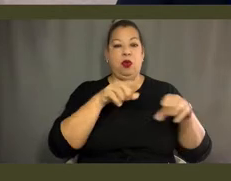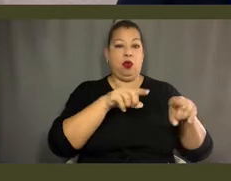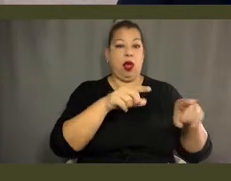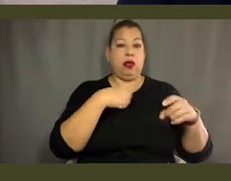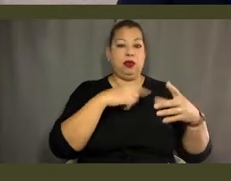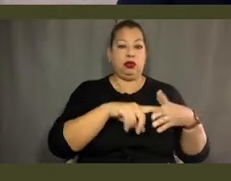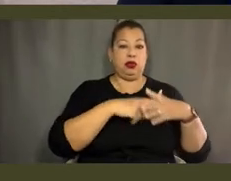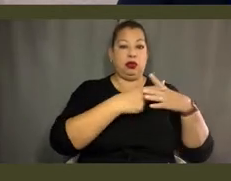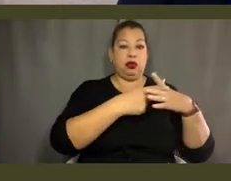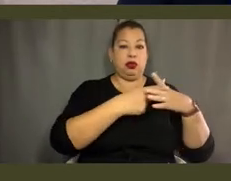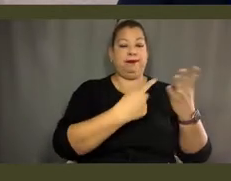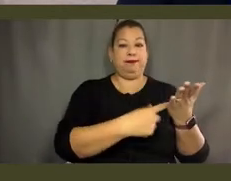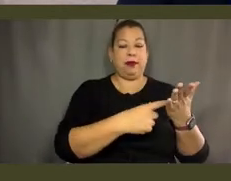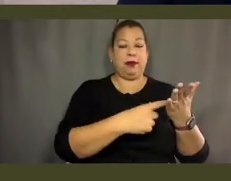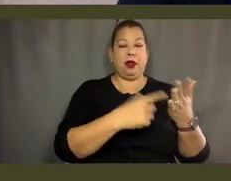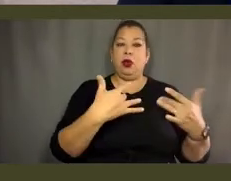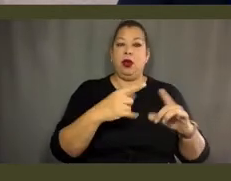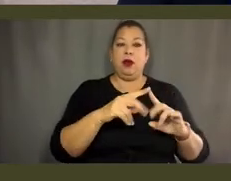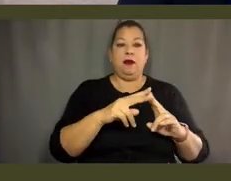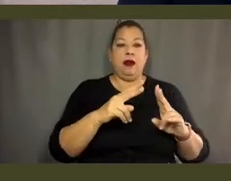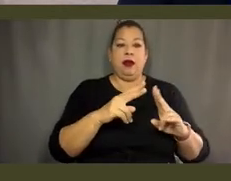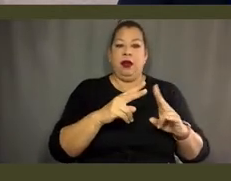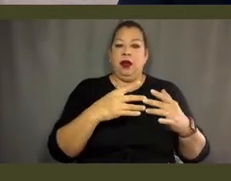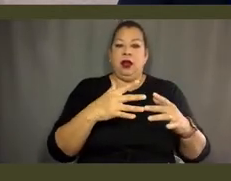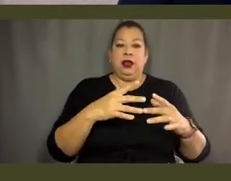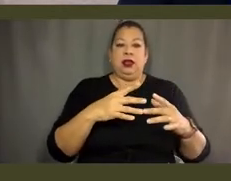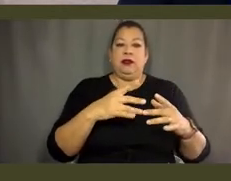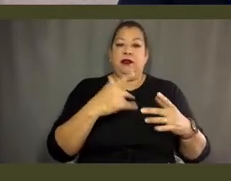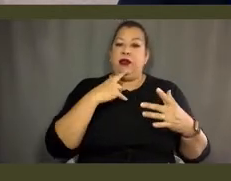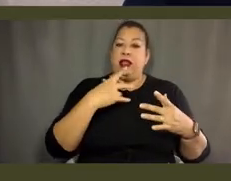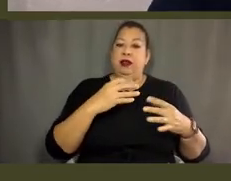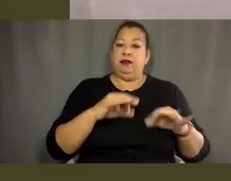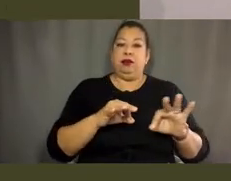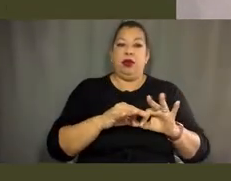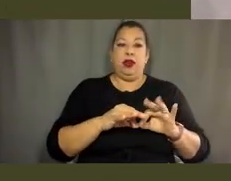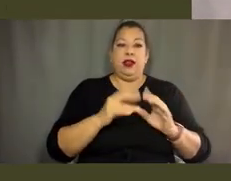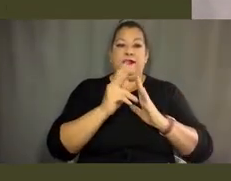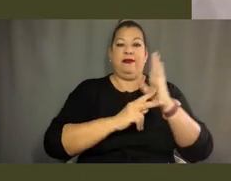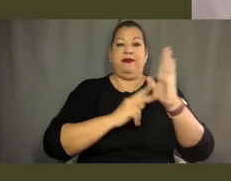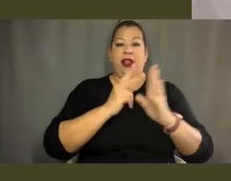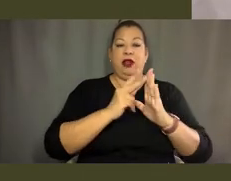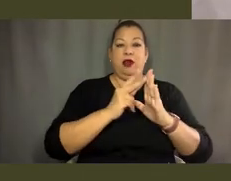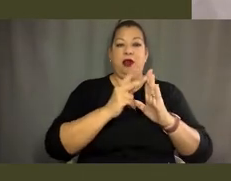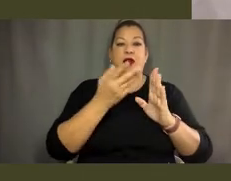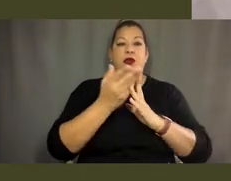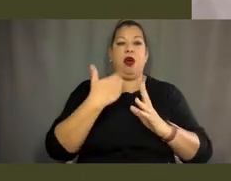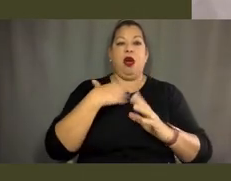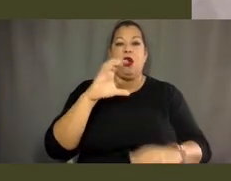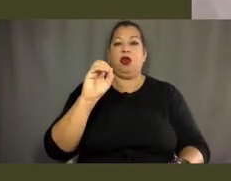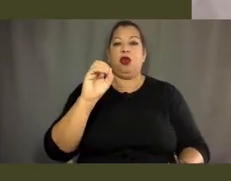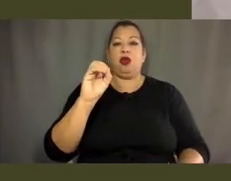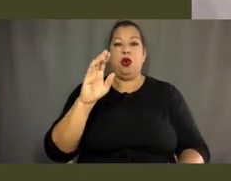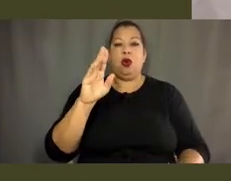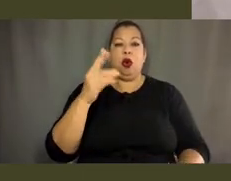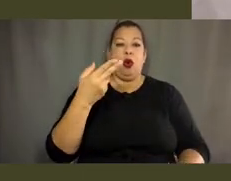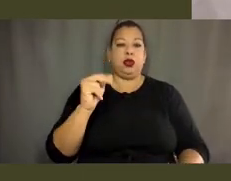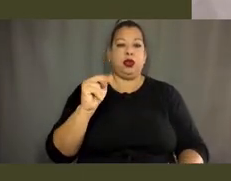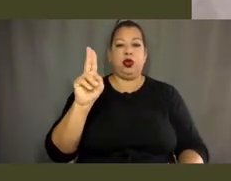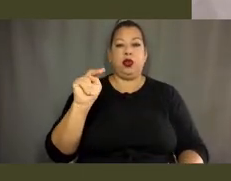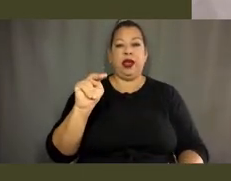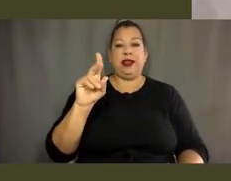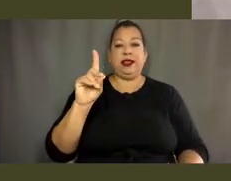an exceptionally popular video released ahead of COP26 by our co-host UNDP. Intended to